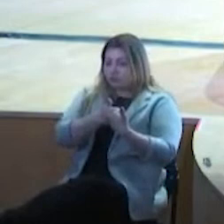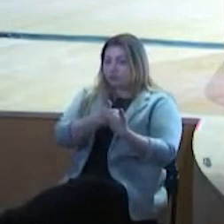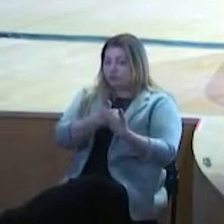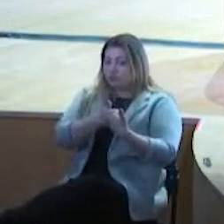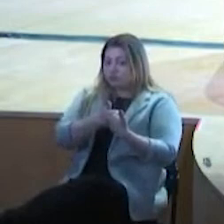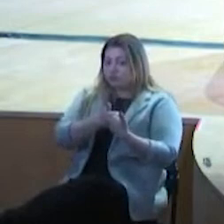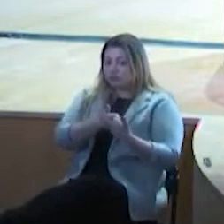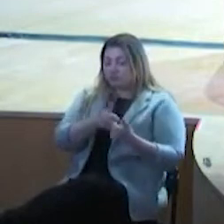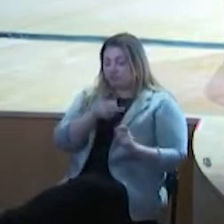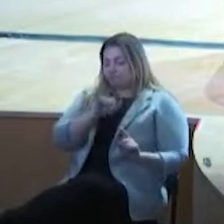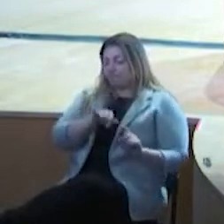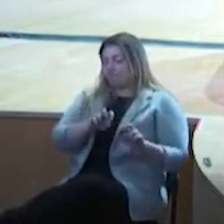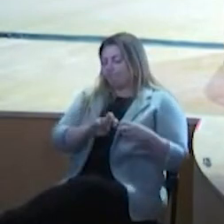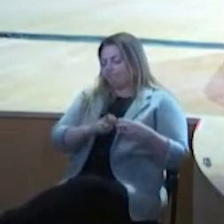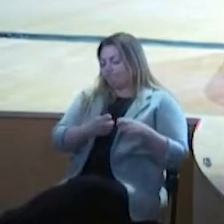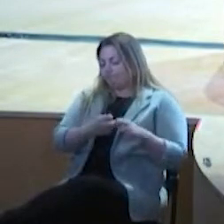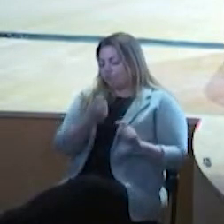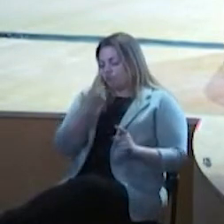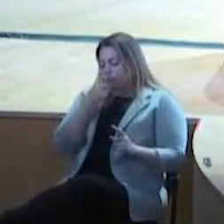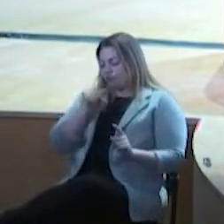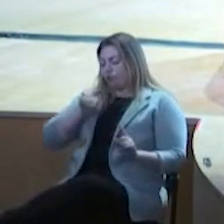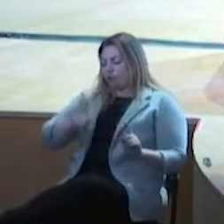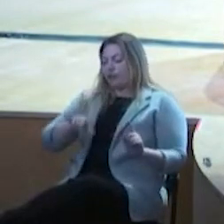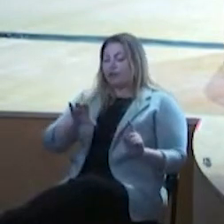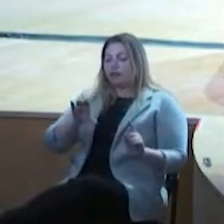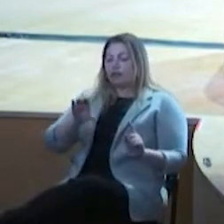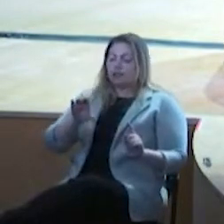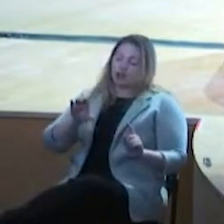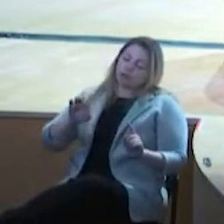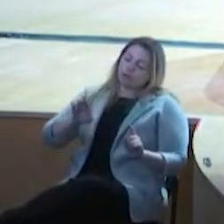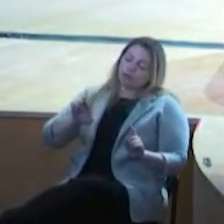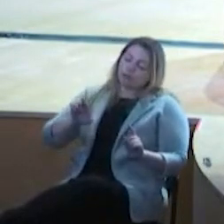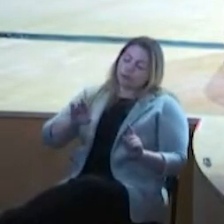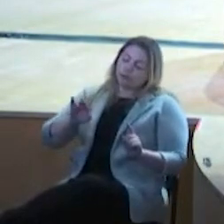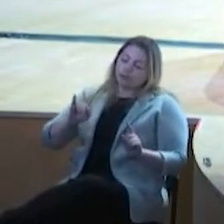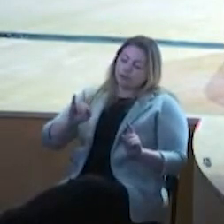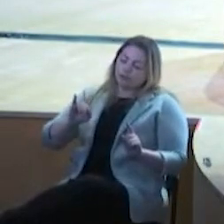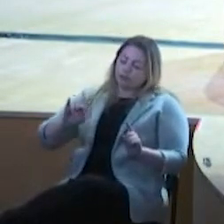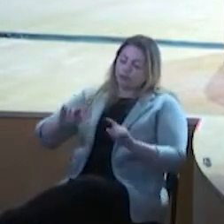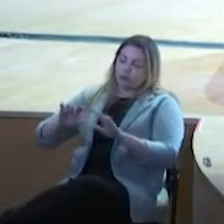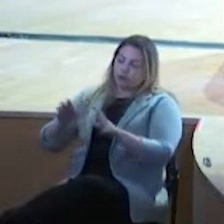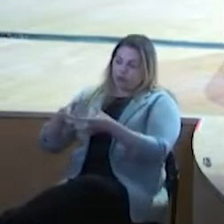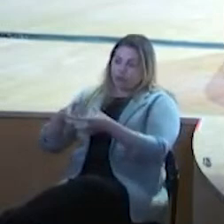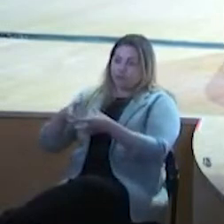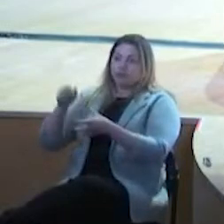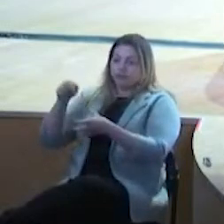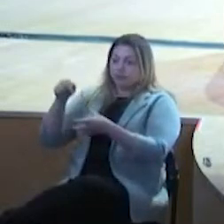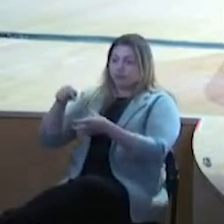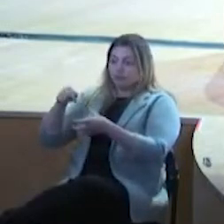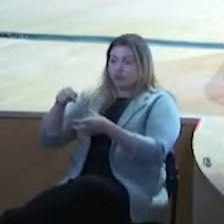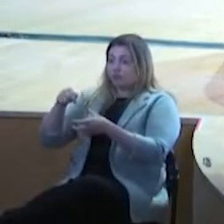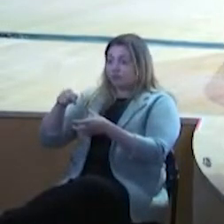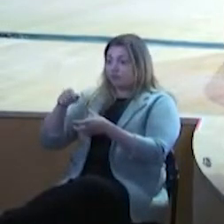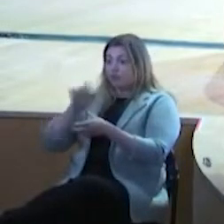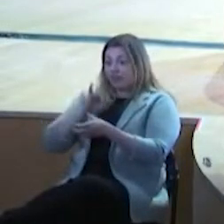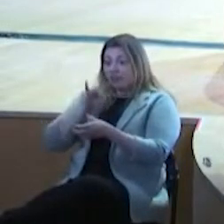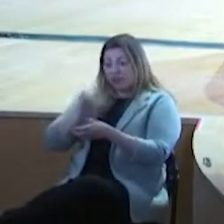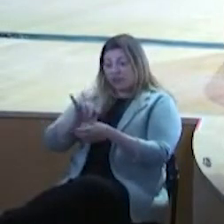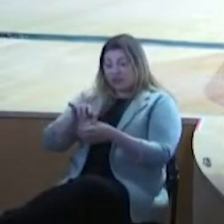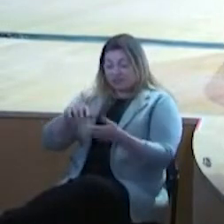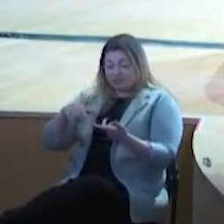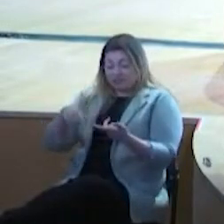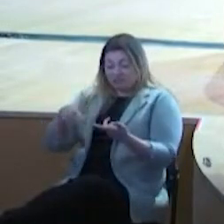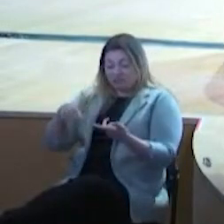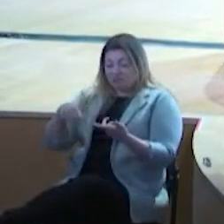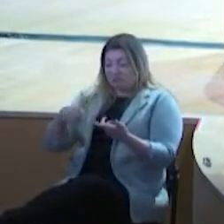the issue that is at hand for the Colorado River Indian tribes. And we're working on it. It's a issue that's not